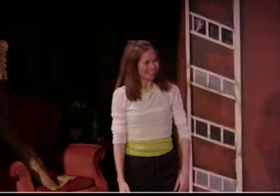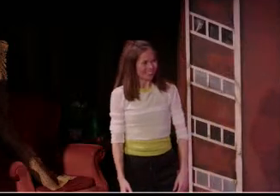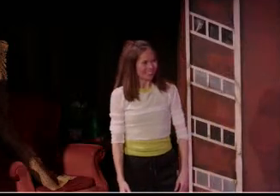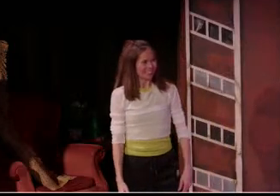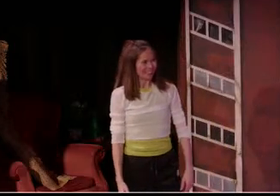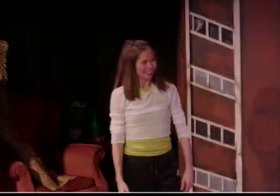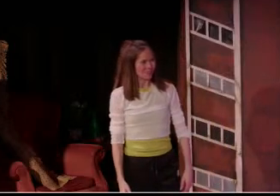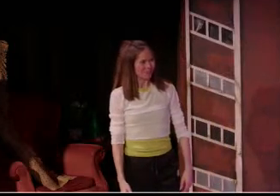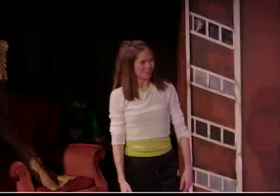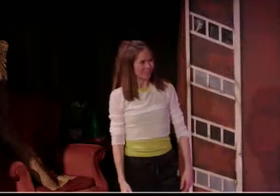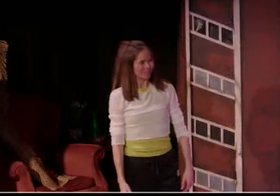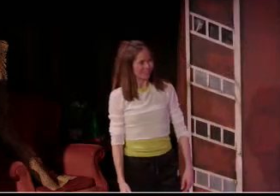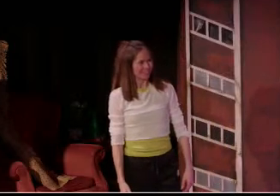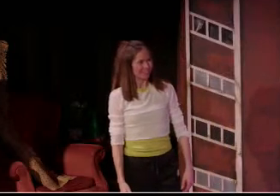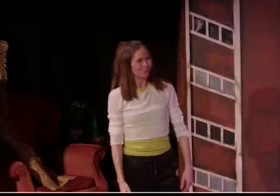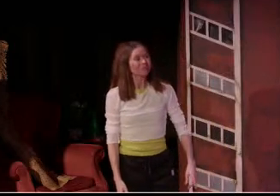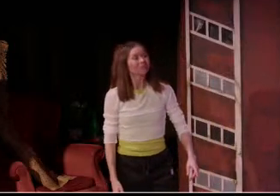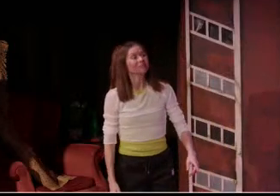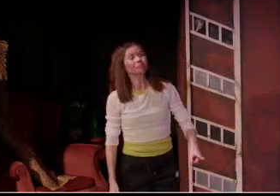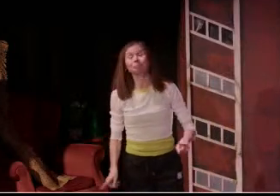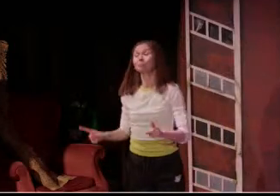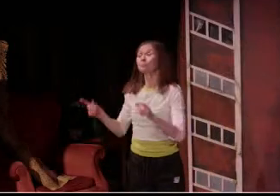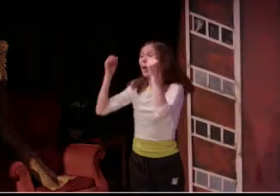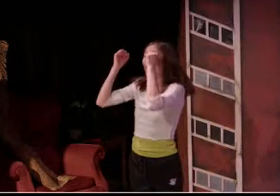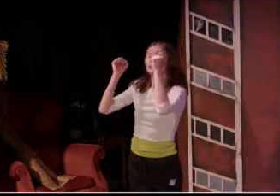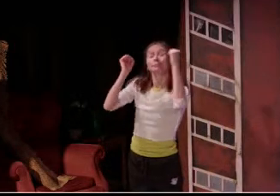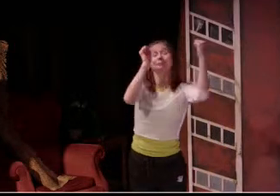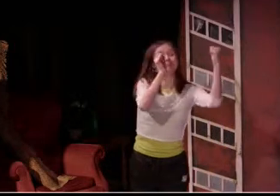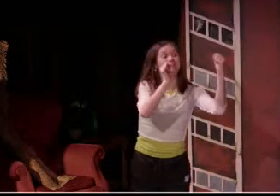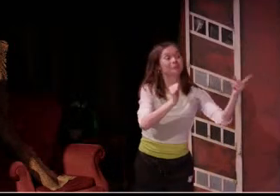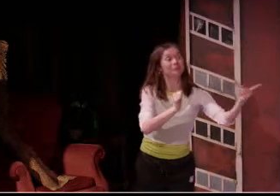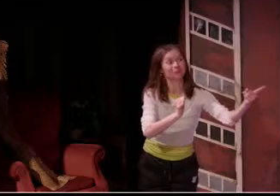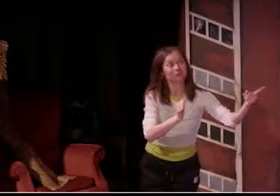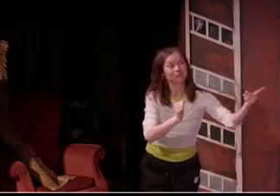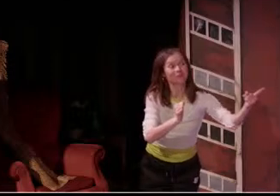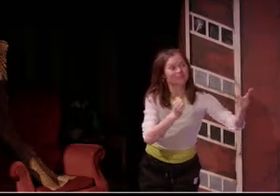No. You shall wear no hat. Come, lady, come.